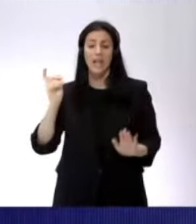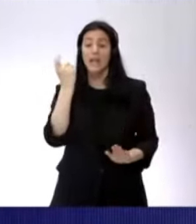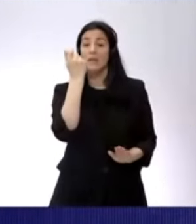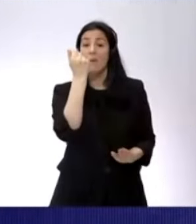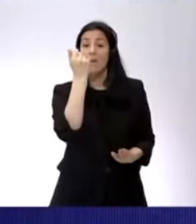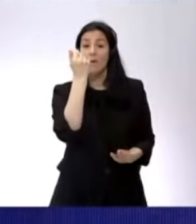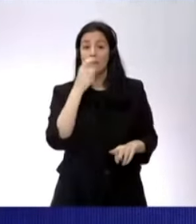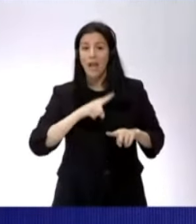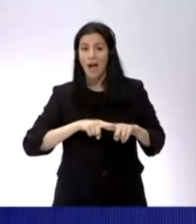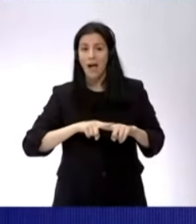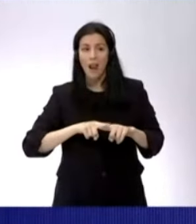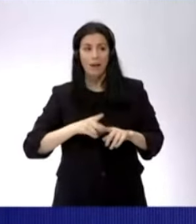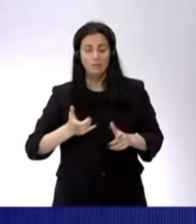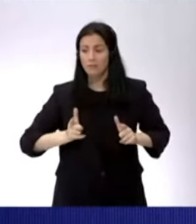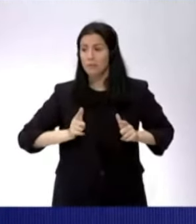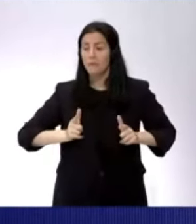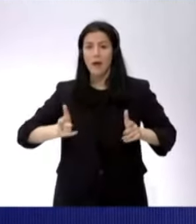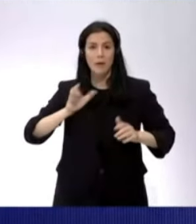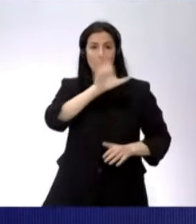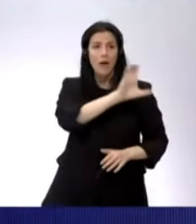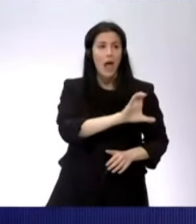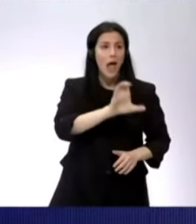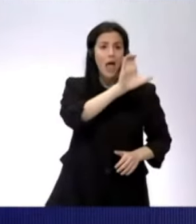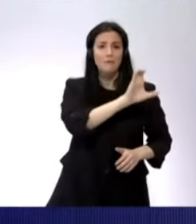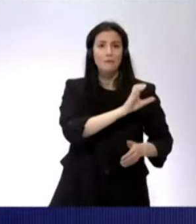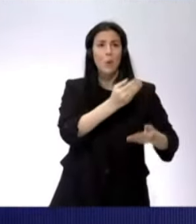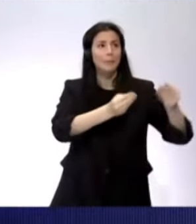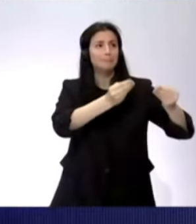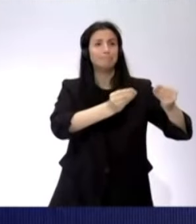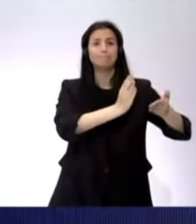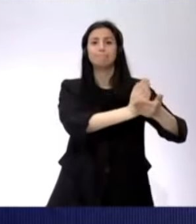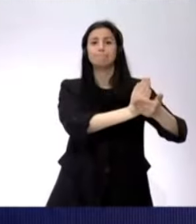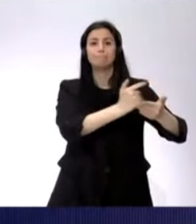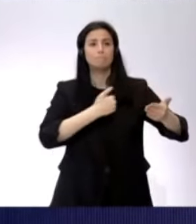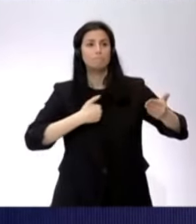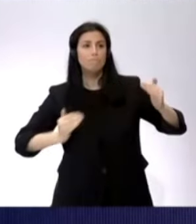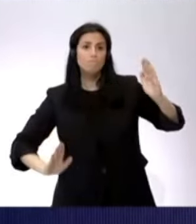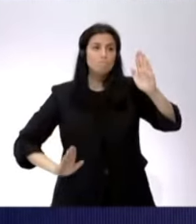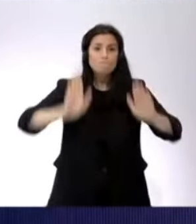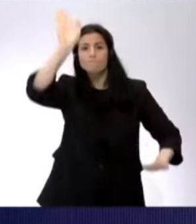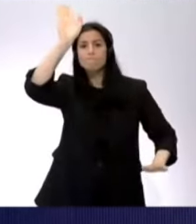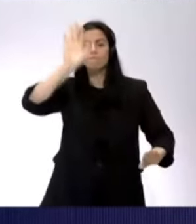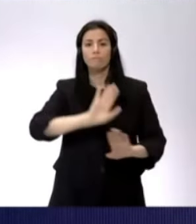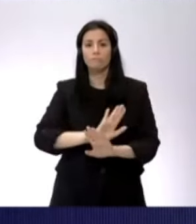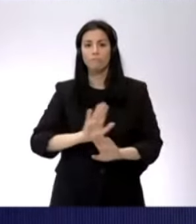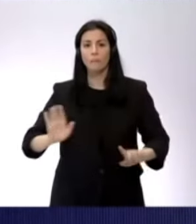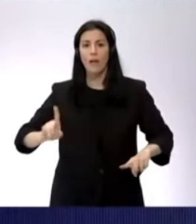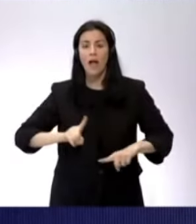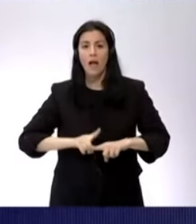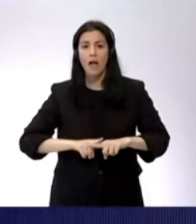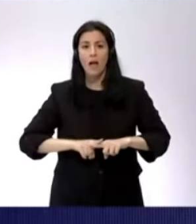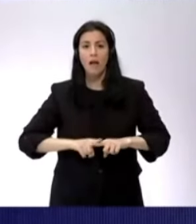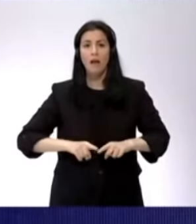leadership, Greece is driving growth and innovation. It is attracting investment from across the world.